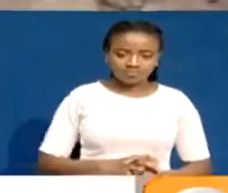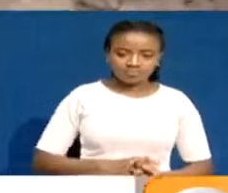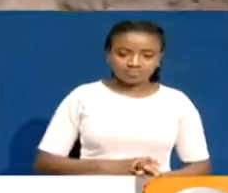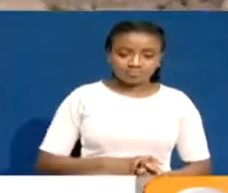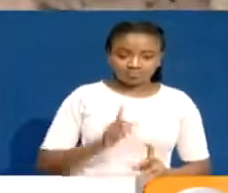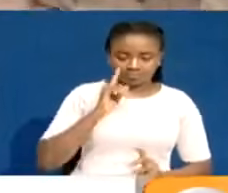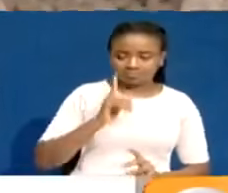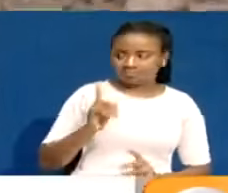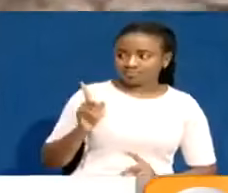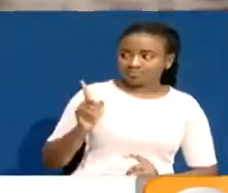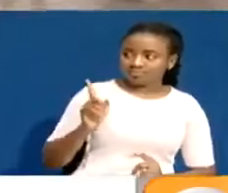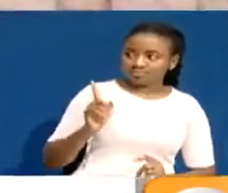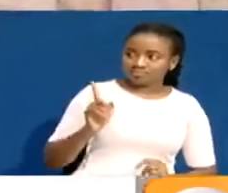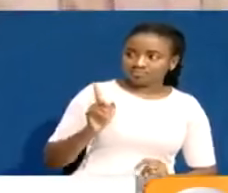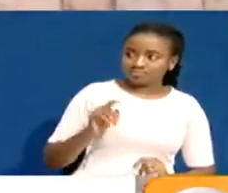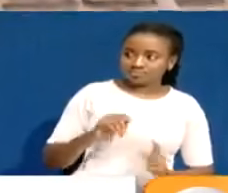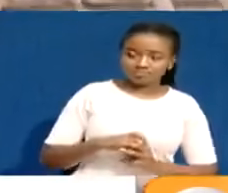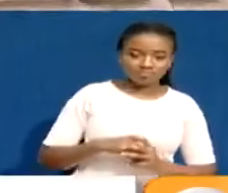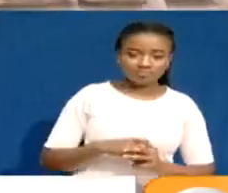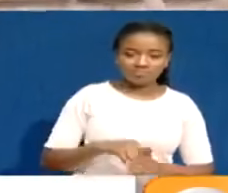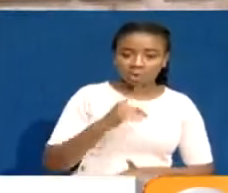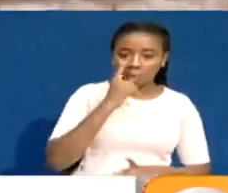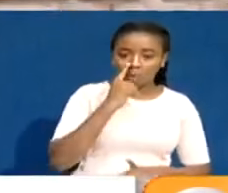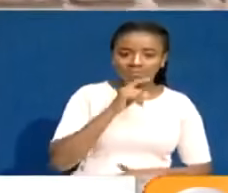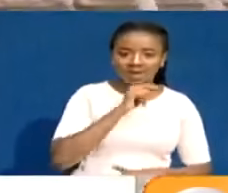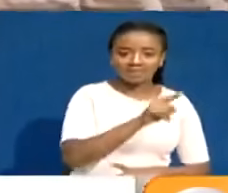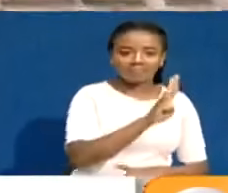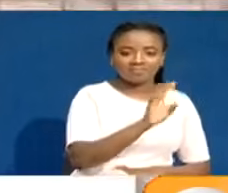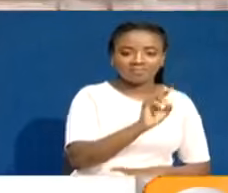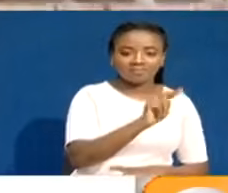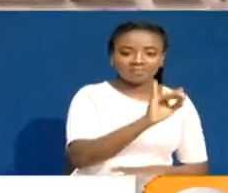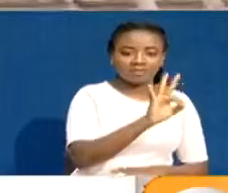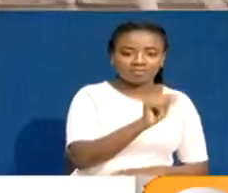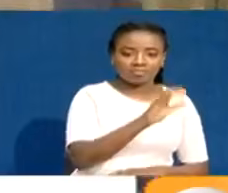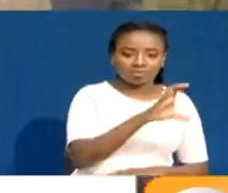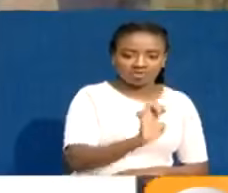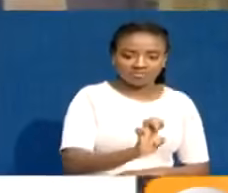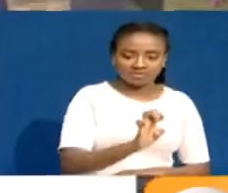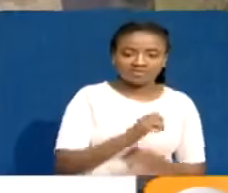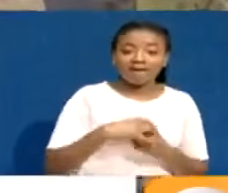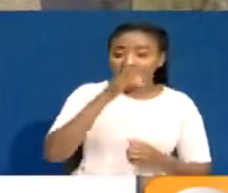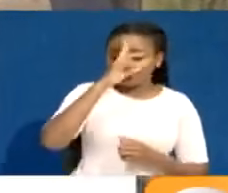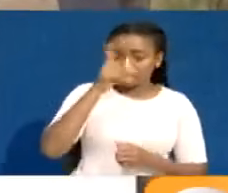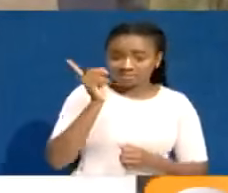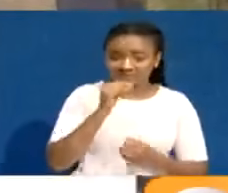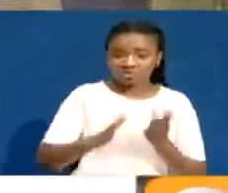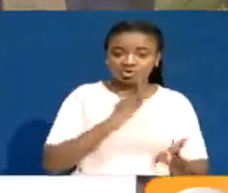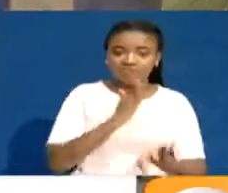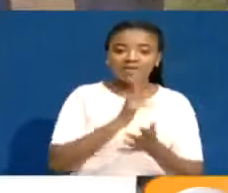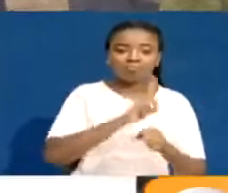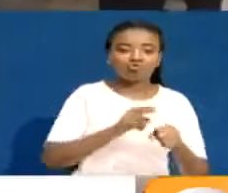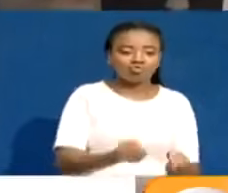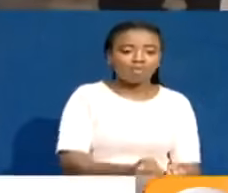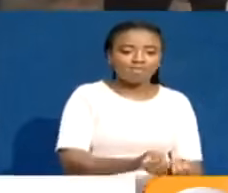This is the aftermath of an attack on the home of activist Bonface Mwangi. Police have since confirmed the use